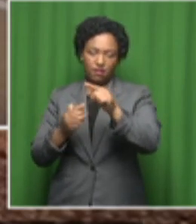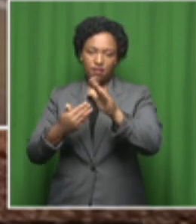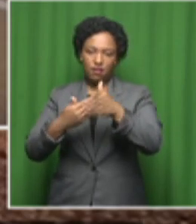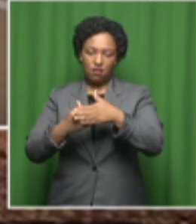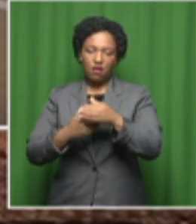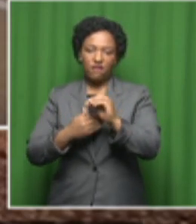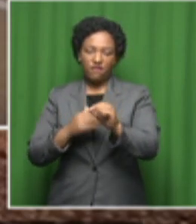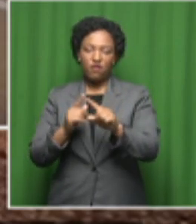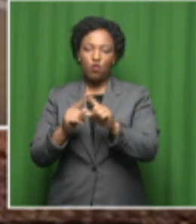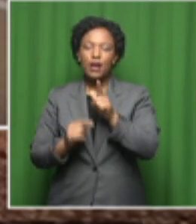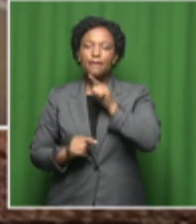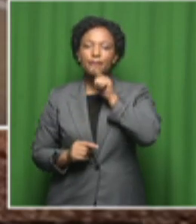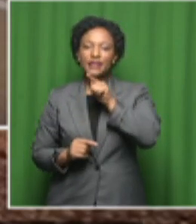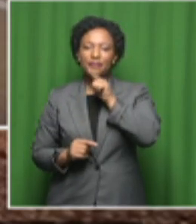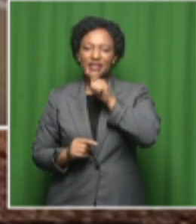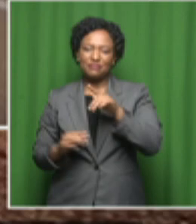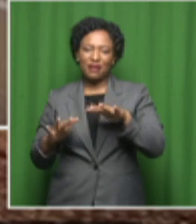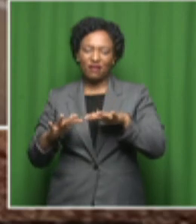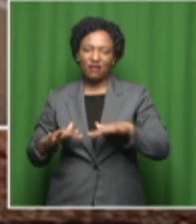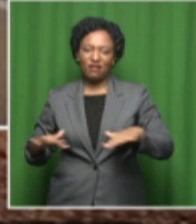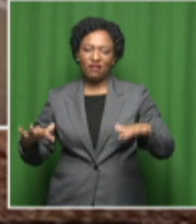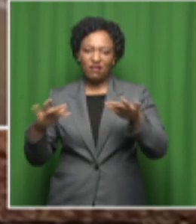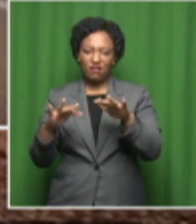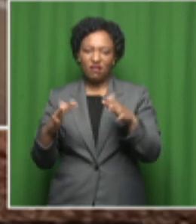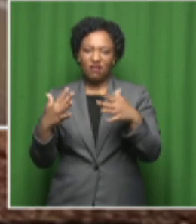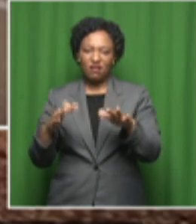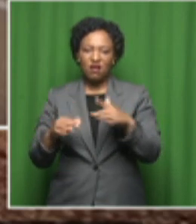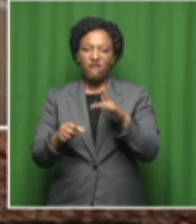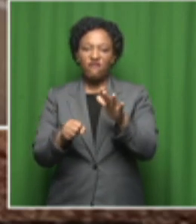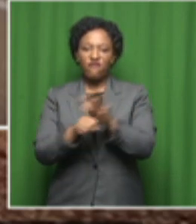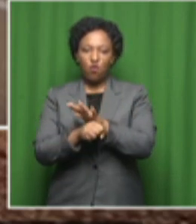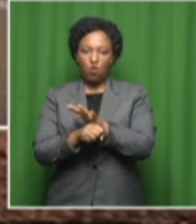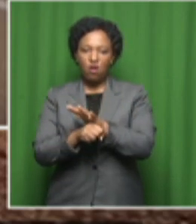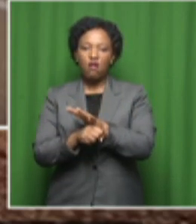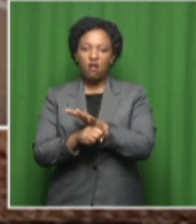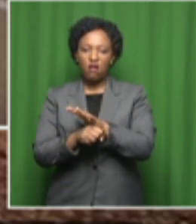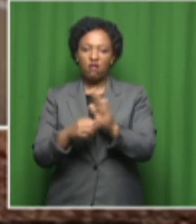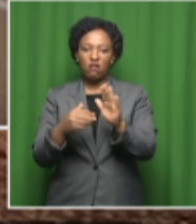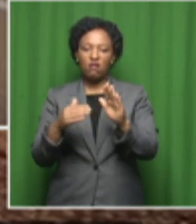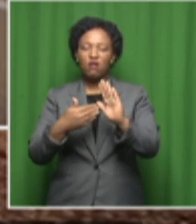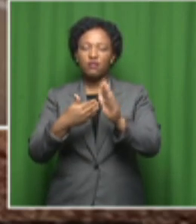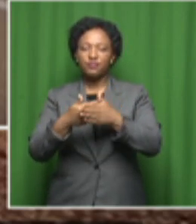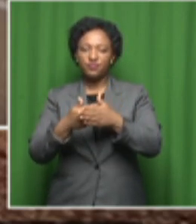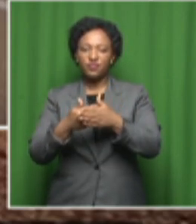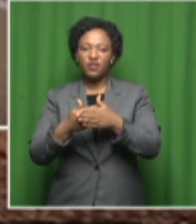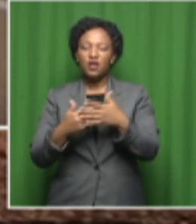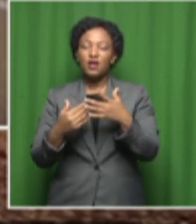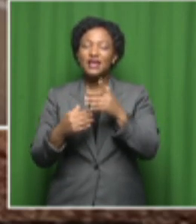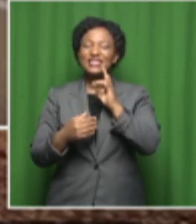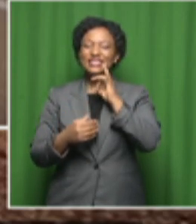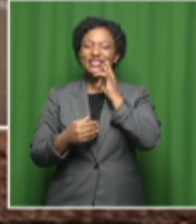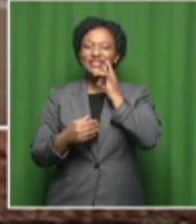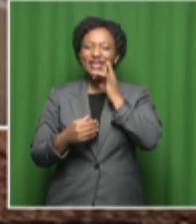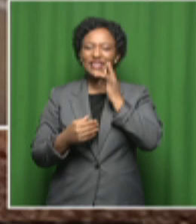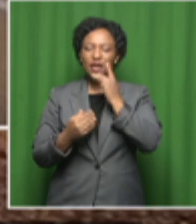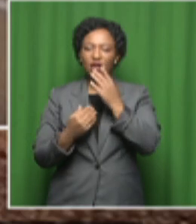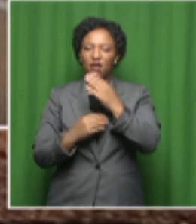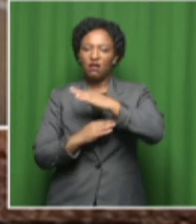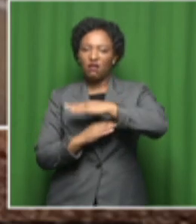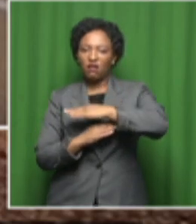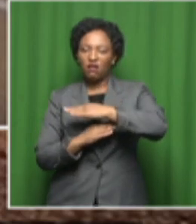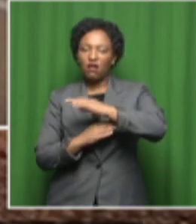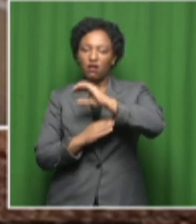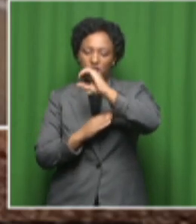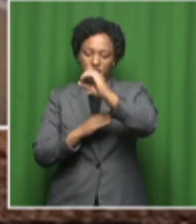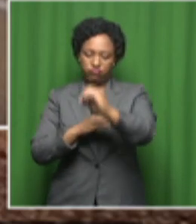Road on the Pietermaritzburg side and the Ashburton exit. Full closure both ways from 6 p.m. on Saturday evening right through the night until 6